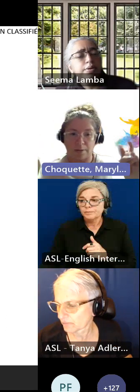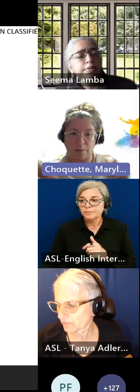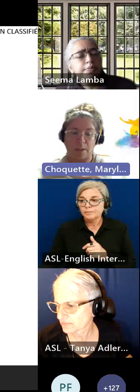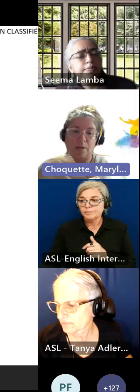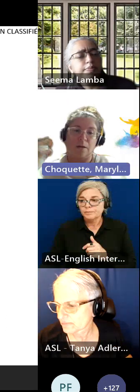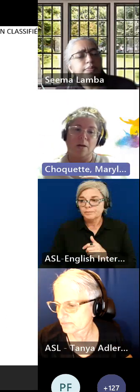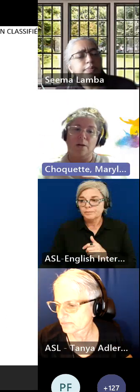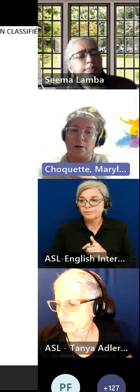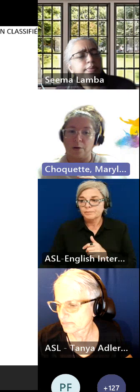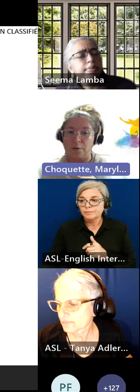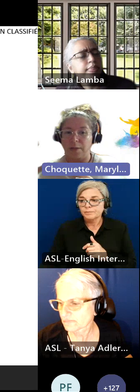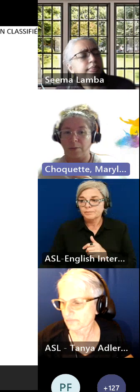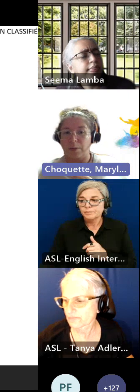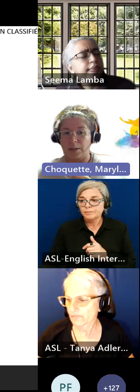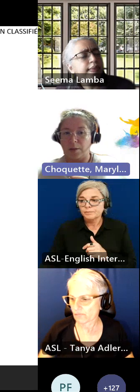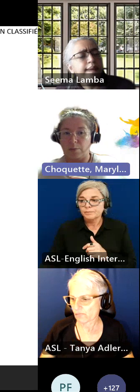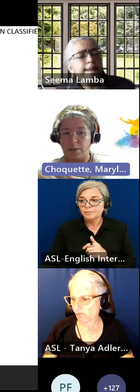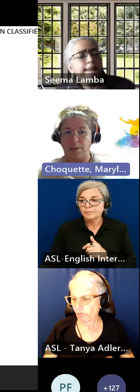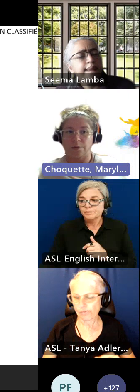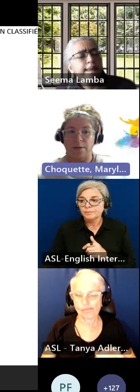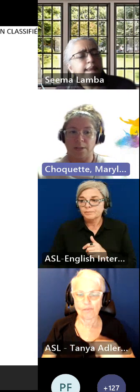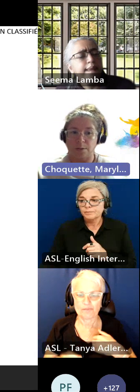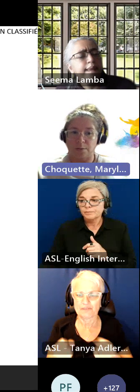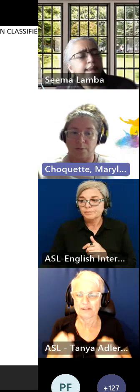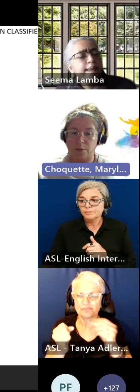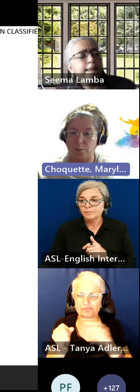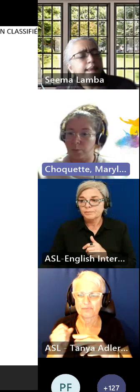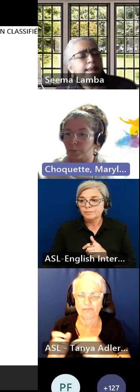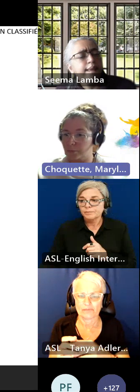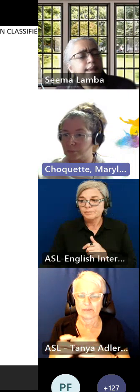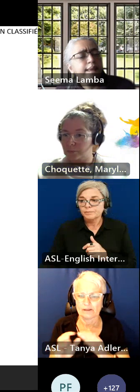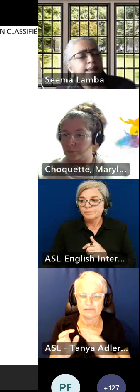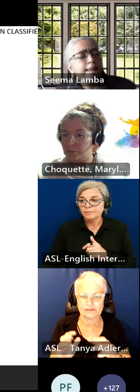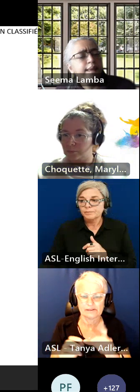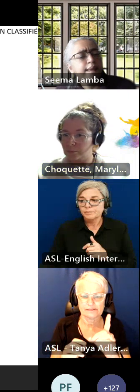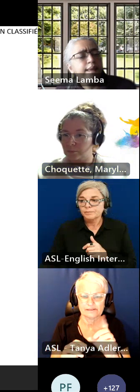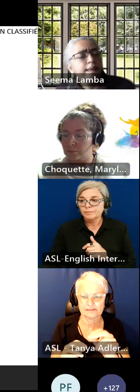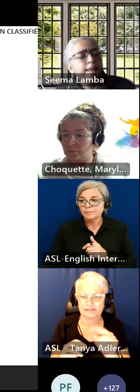overrepresentation en guillemets of that many employees for that specific group.